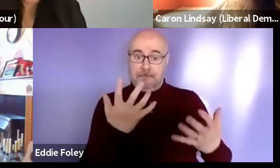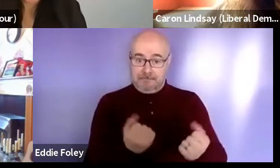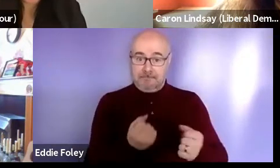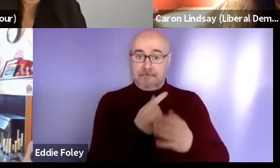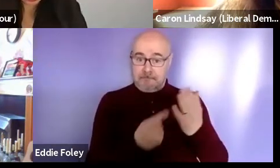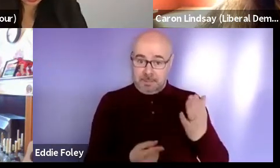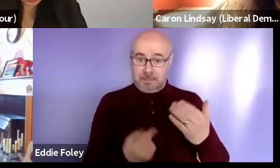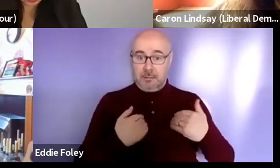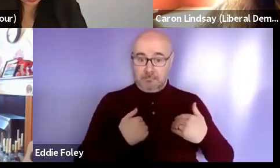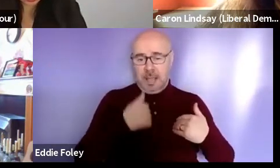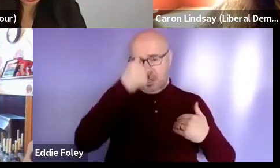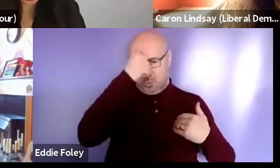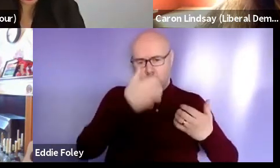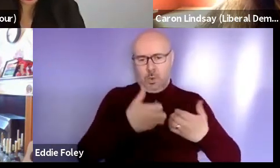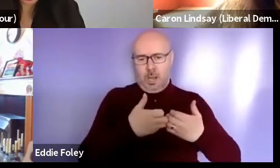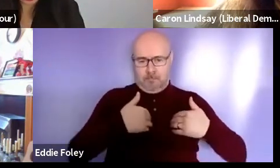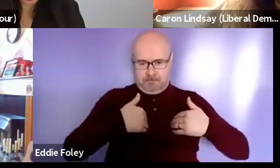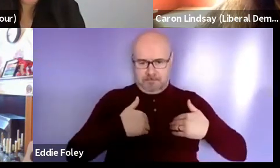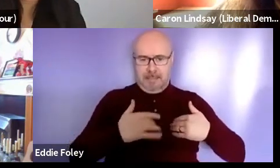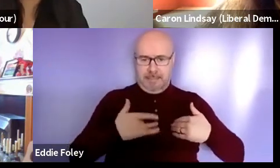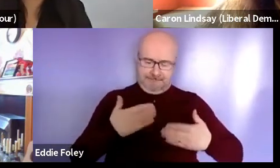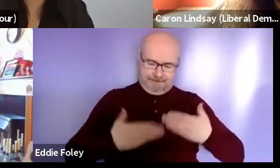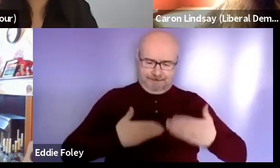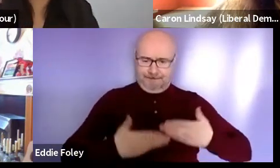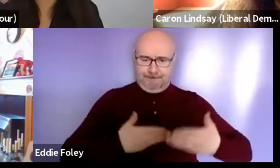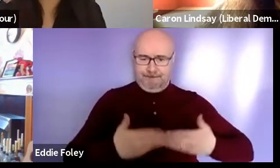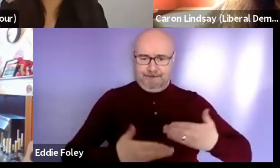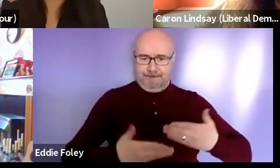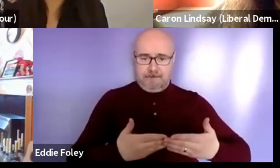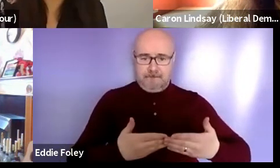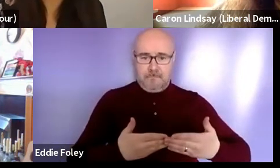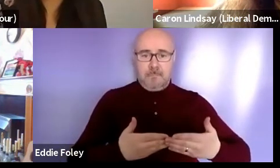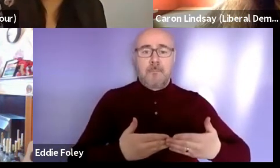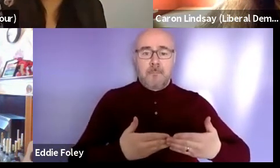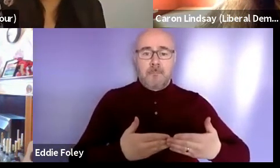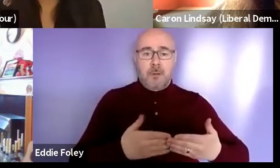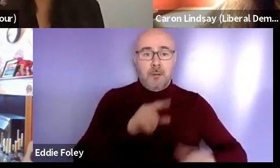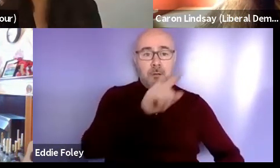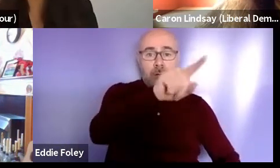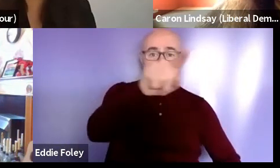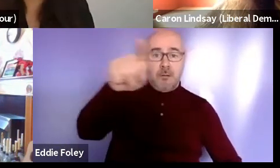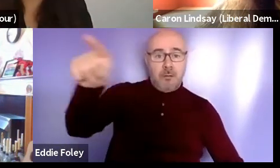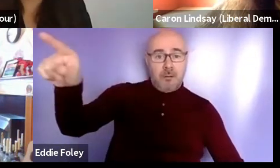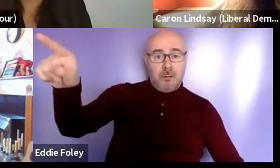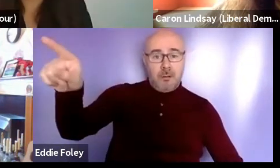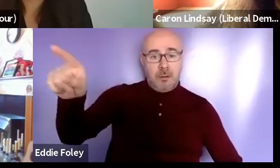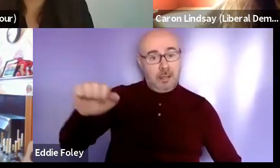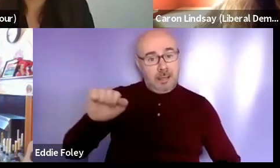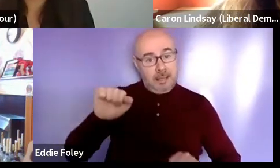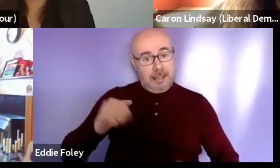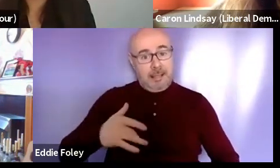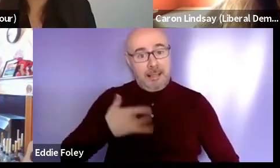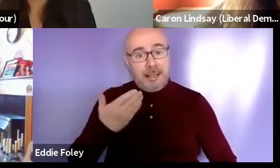other people's disabilities, or even people's disabilities who fall under the same umbrella as mine, how they affect them on a daily